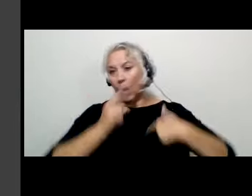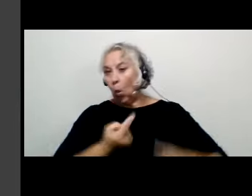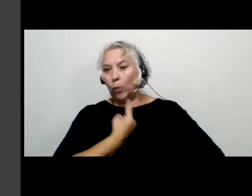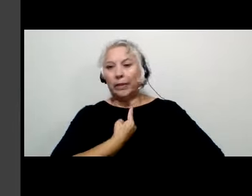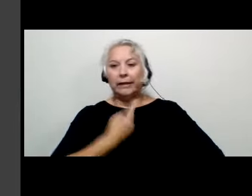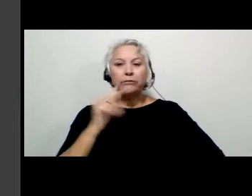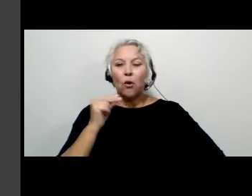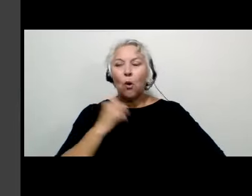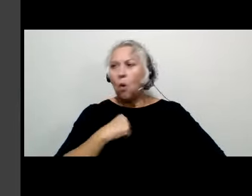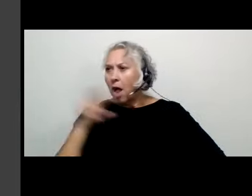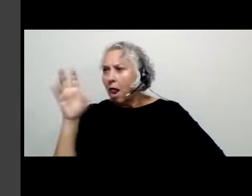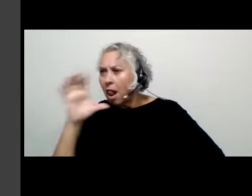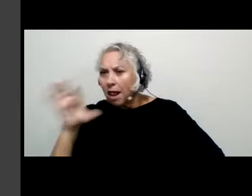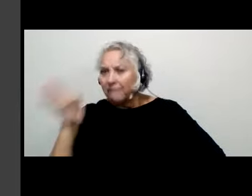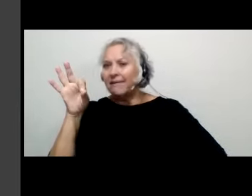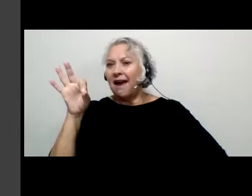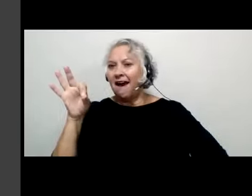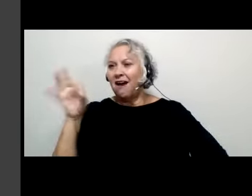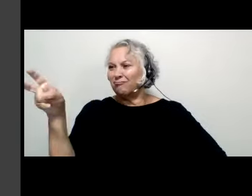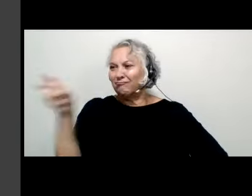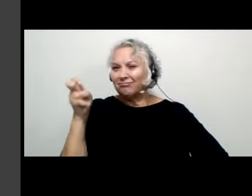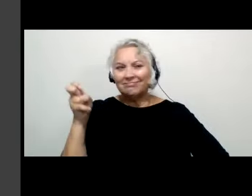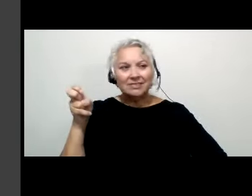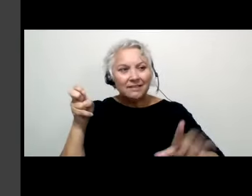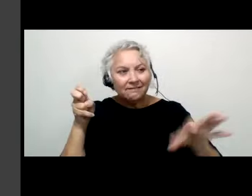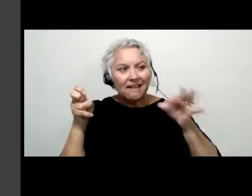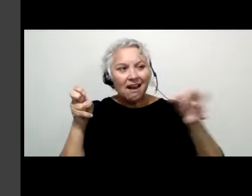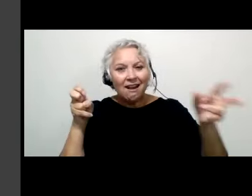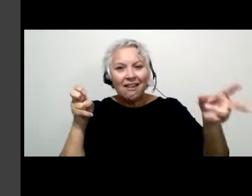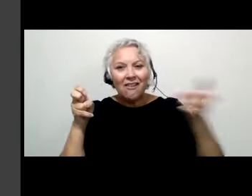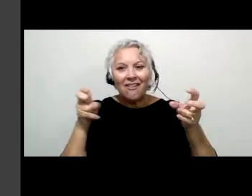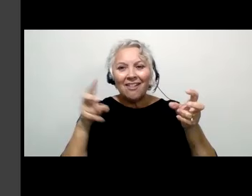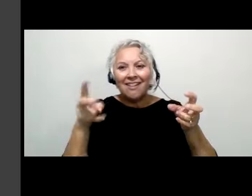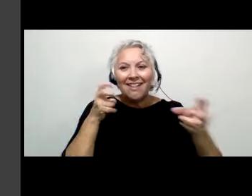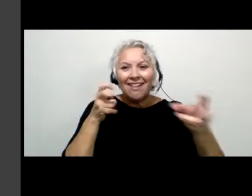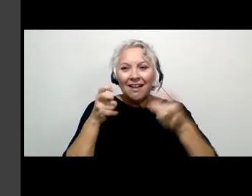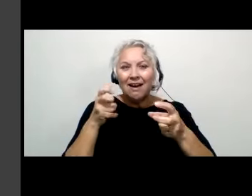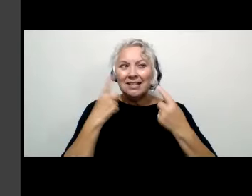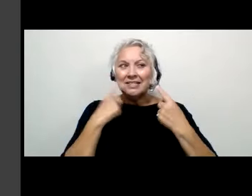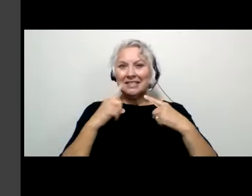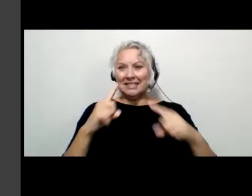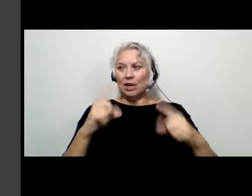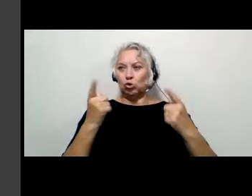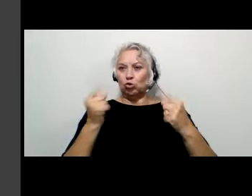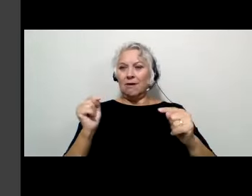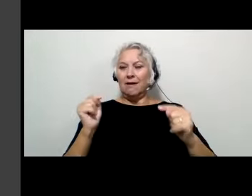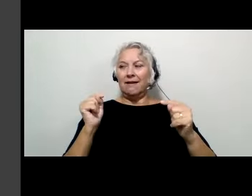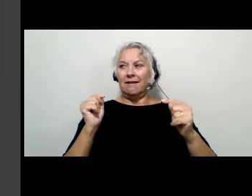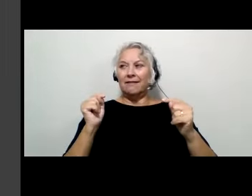some ideas that I have found that have been successful in trying to